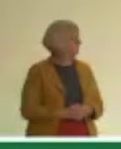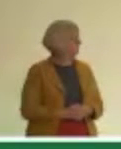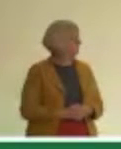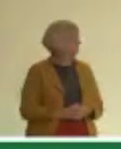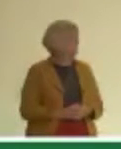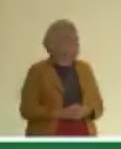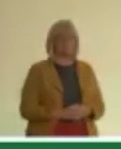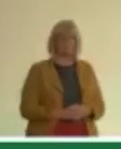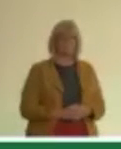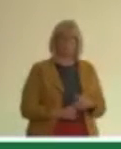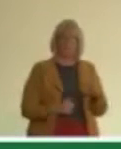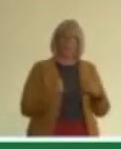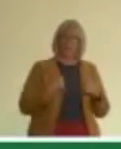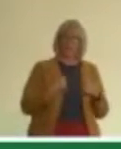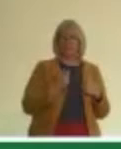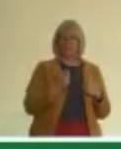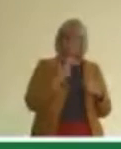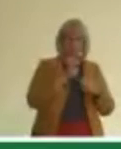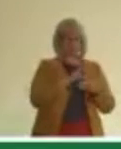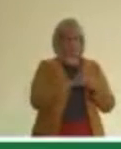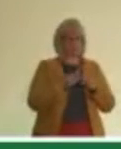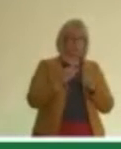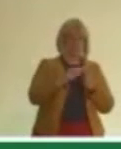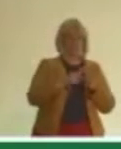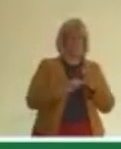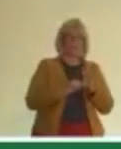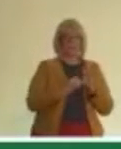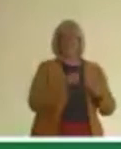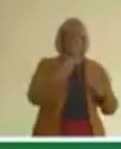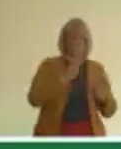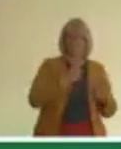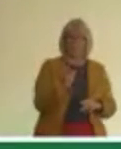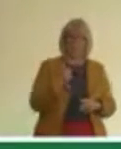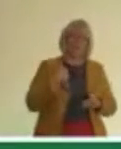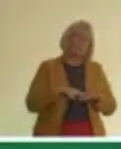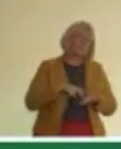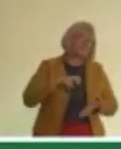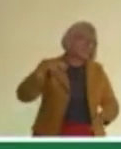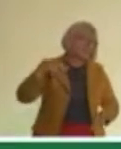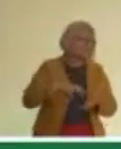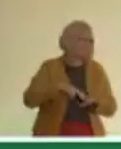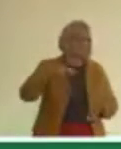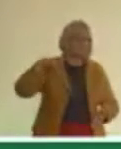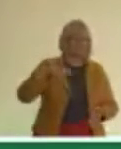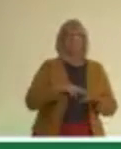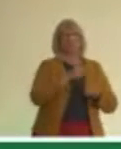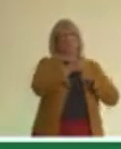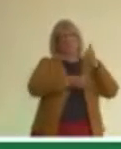Remarkably chipper, I was and remain bloody delighted. I am so proud of our party. Well done on those local elections.